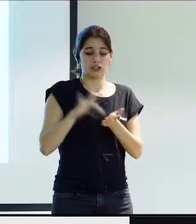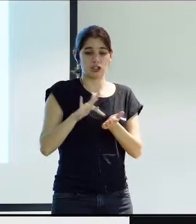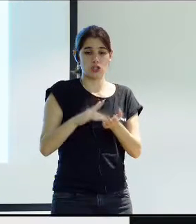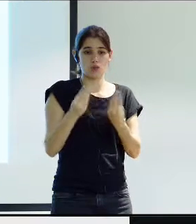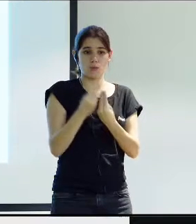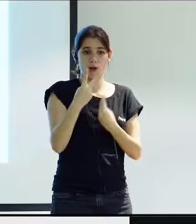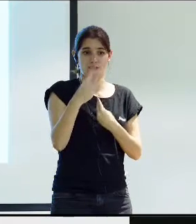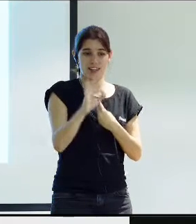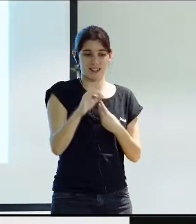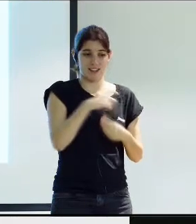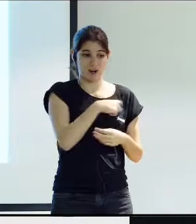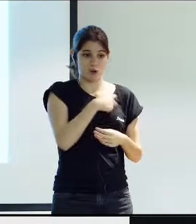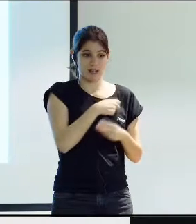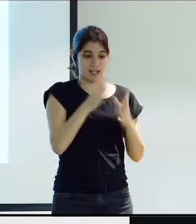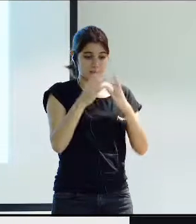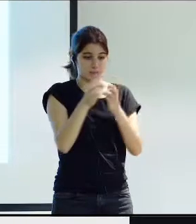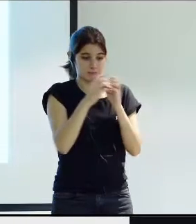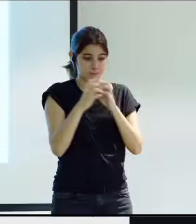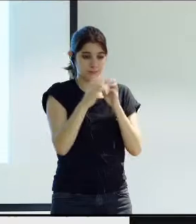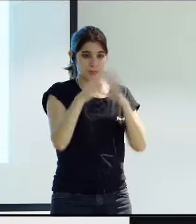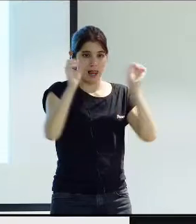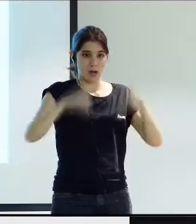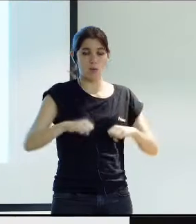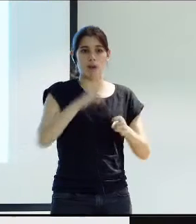committee. And